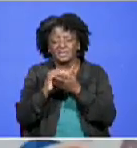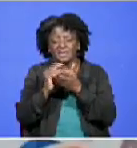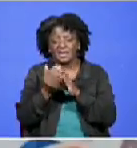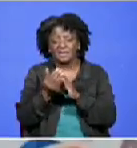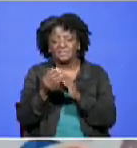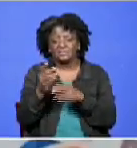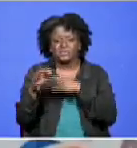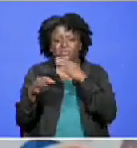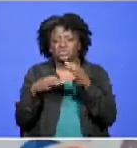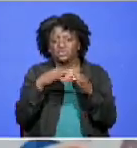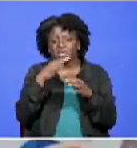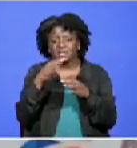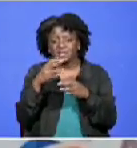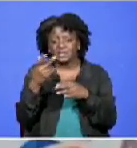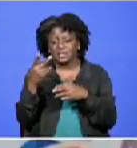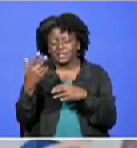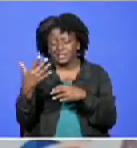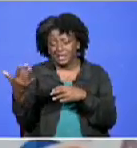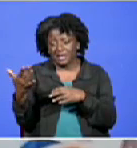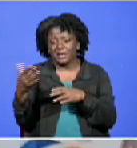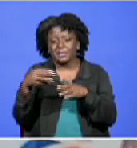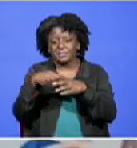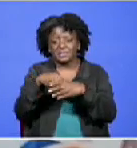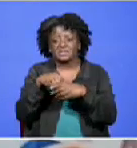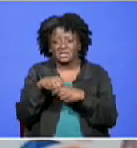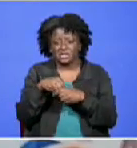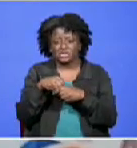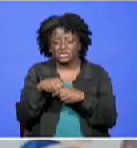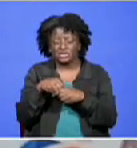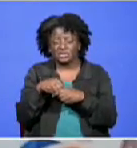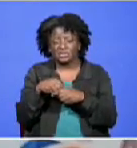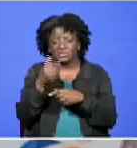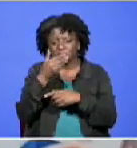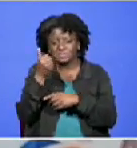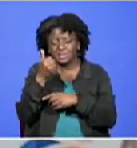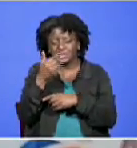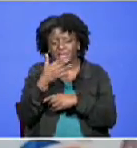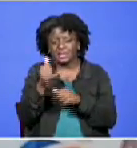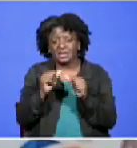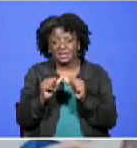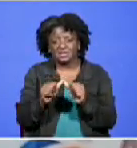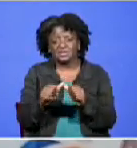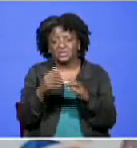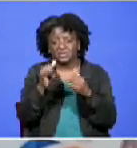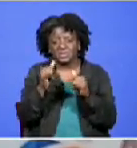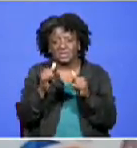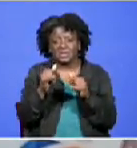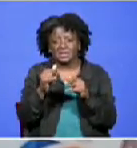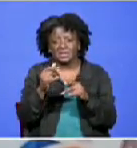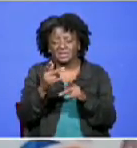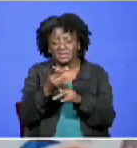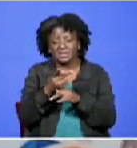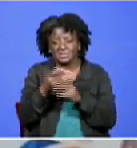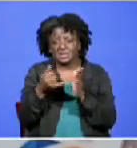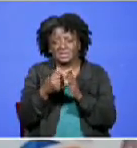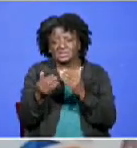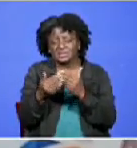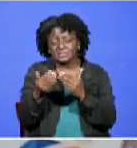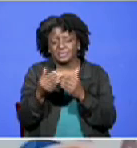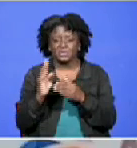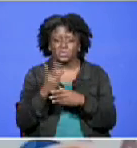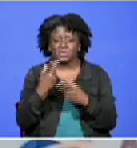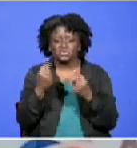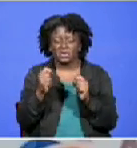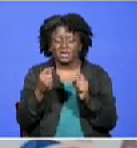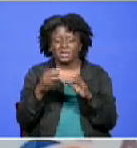them was much more better. They keep playing, keep it simple. We tried to play the long ball, was very difficult.